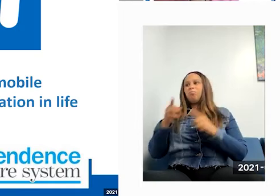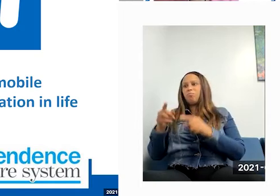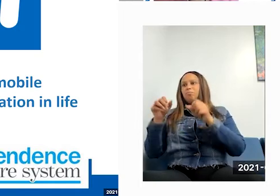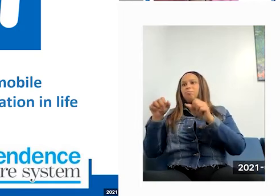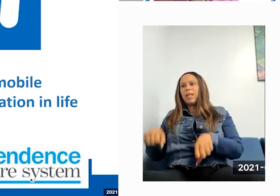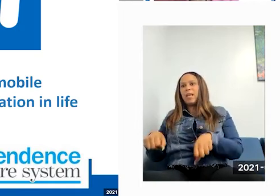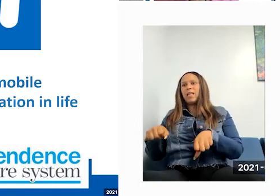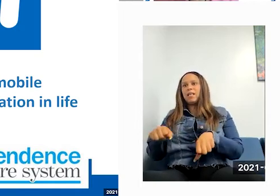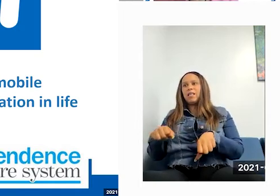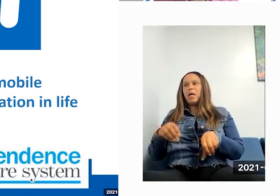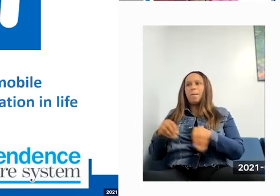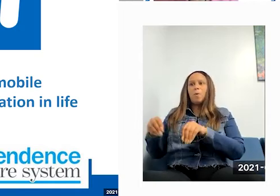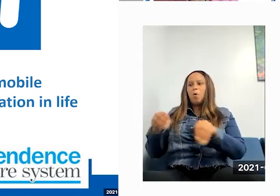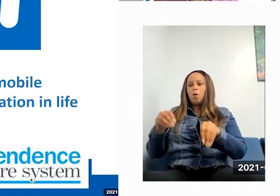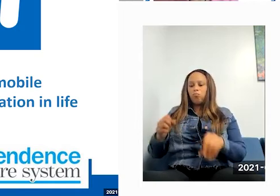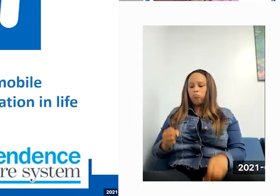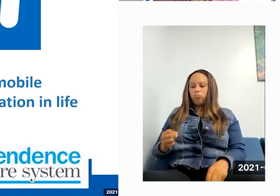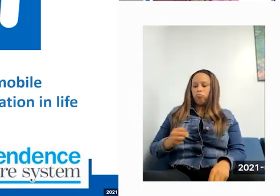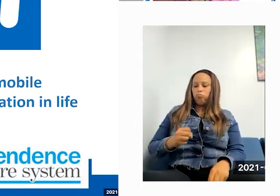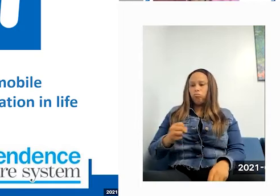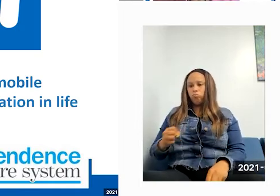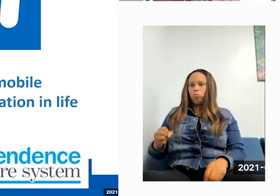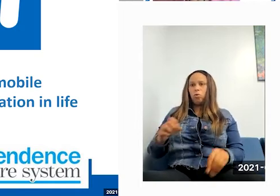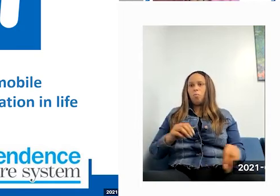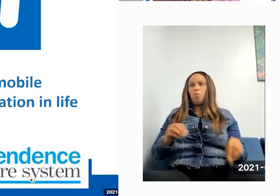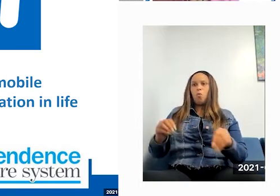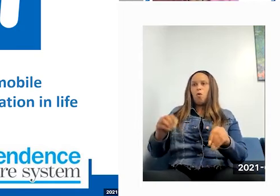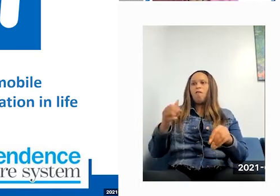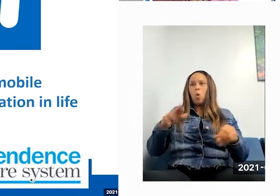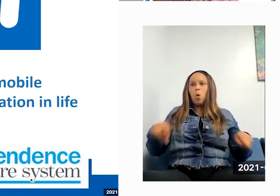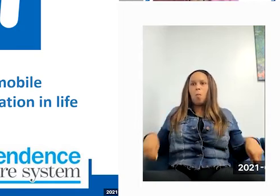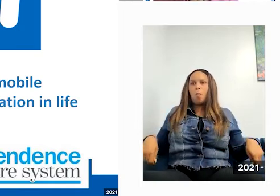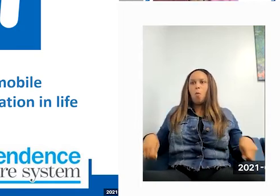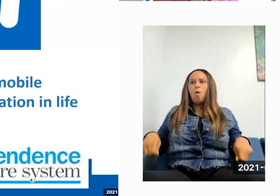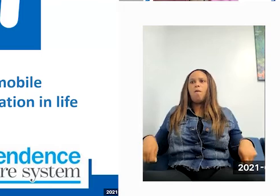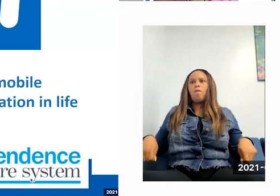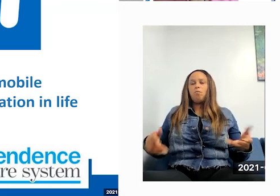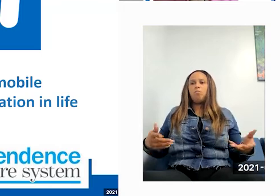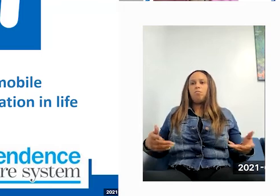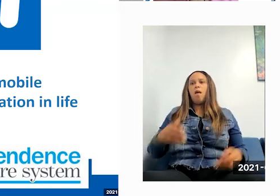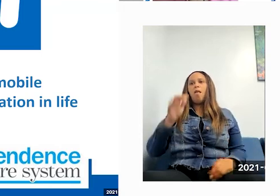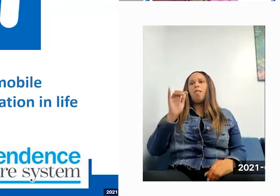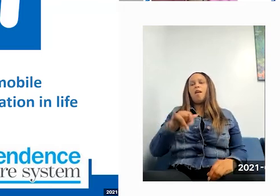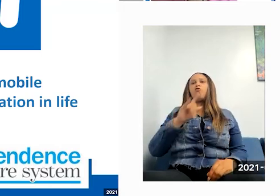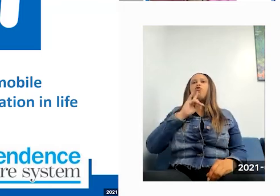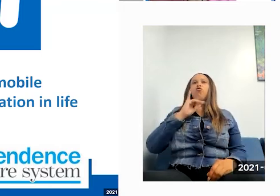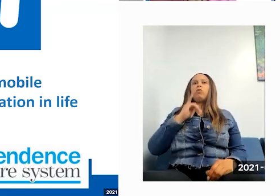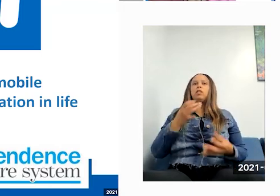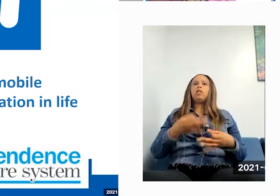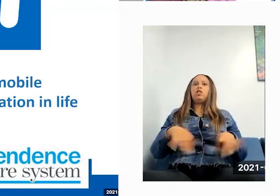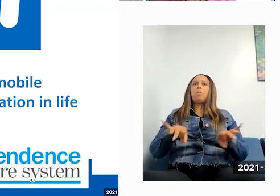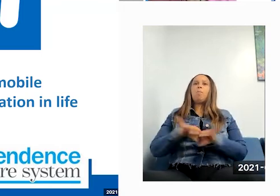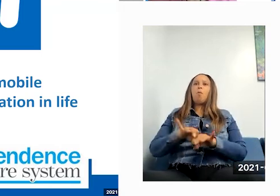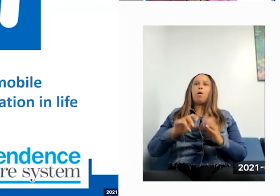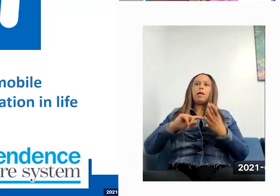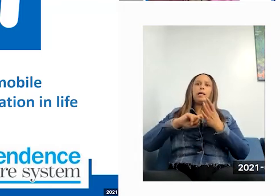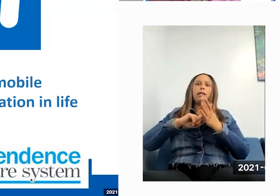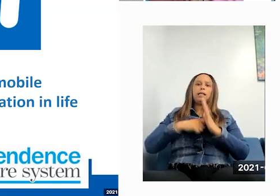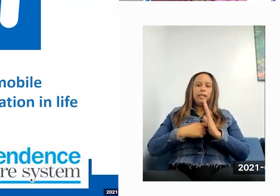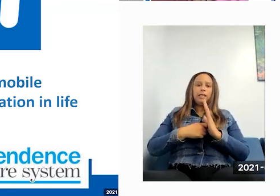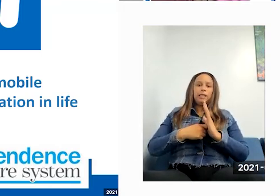have self-generated mobility. And it's really an important key to